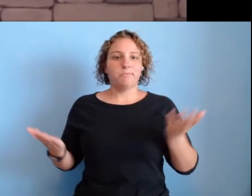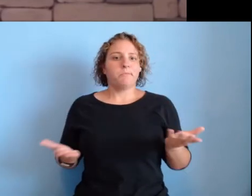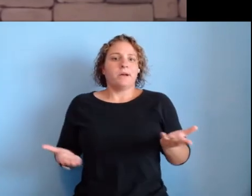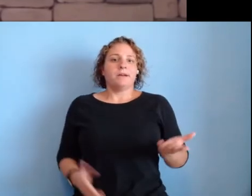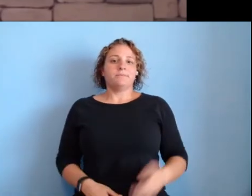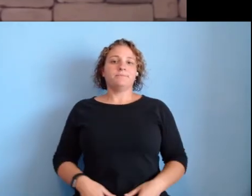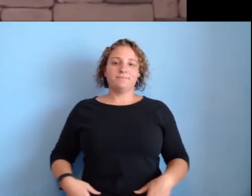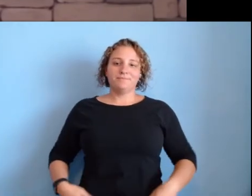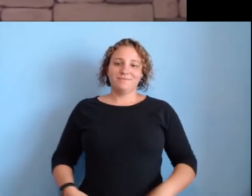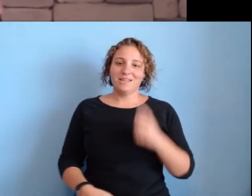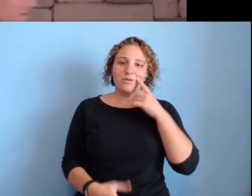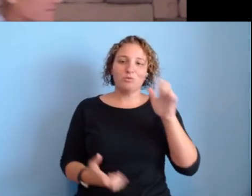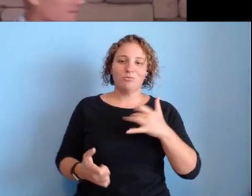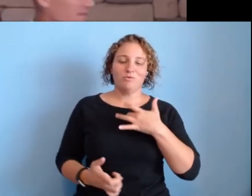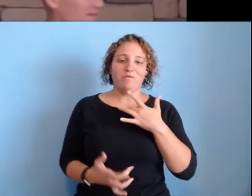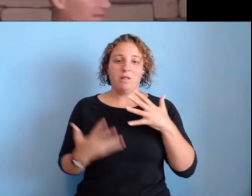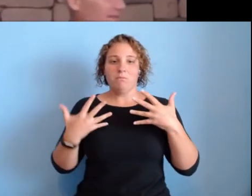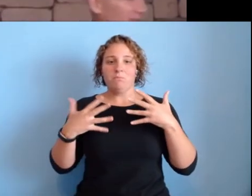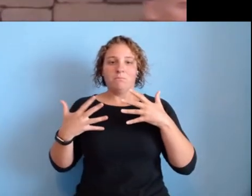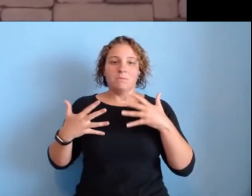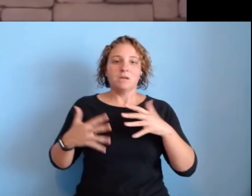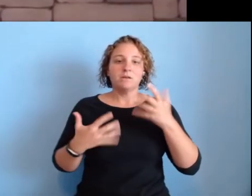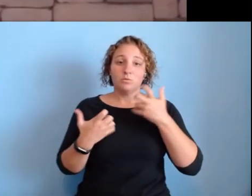So, rather make use of, thank you. Appreciate it.